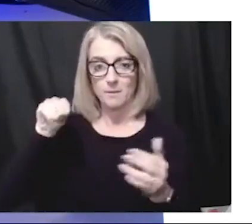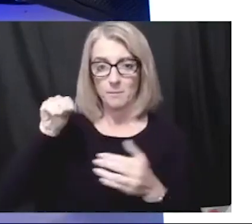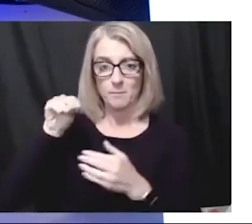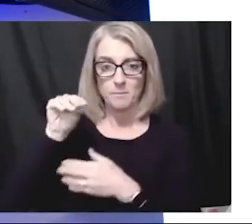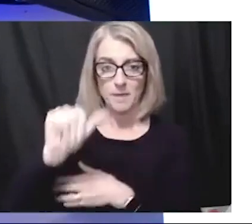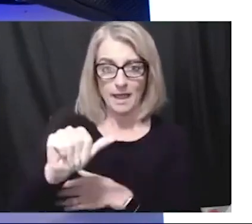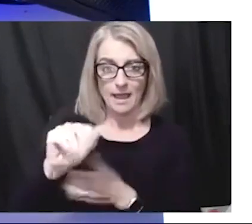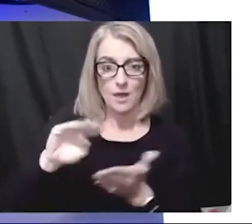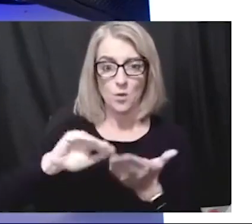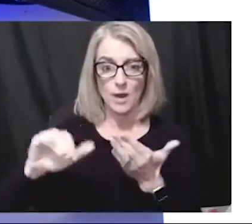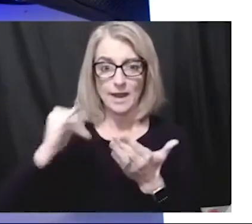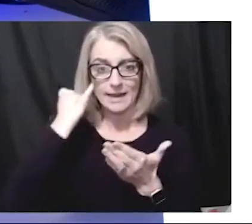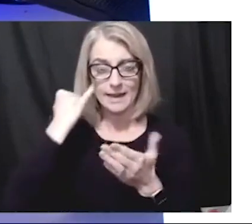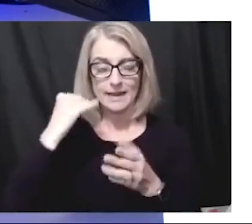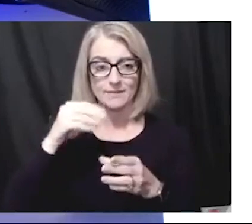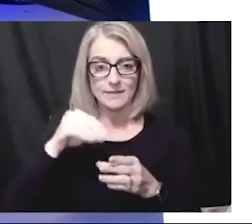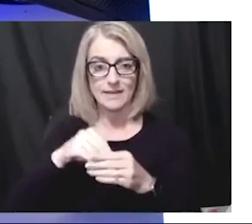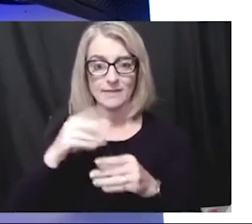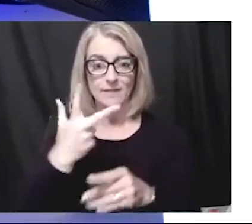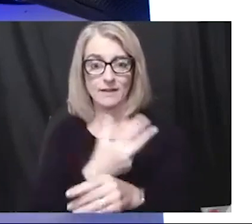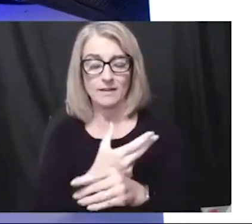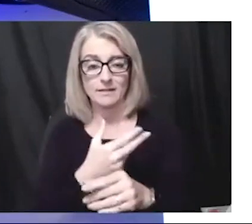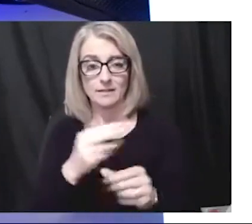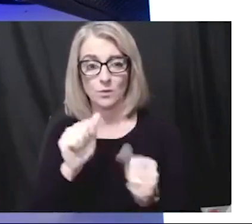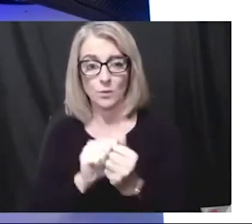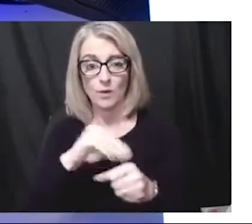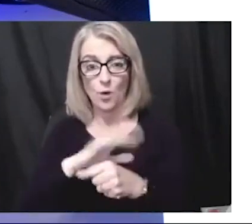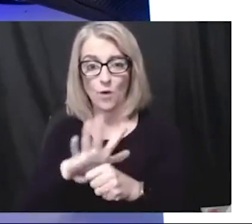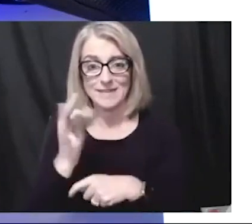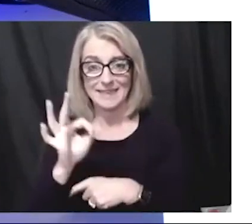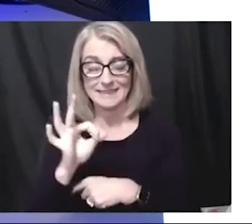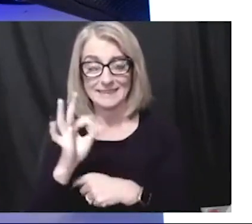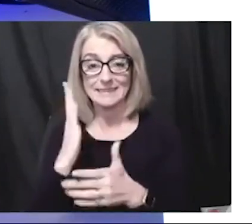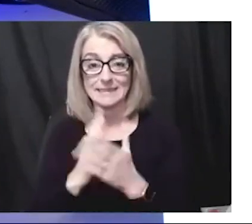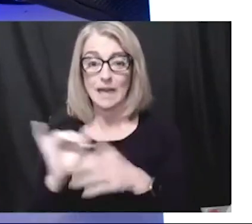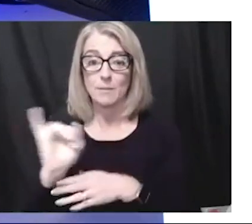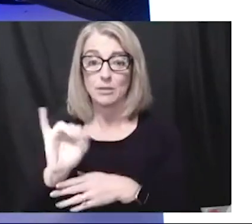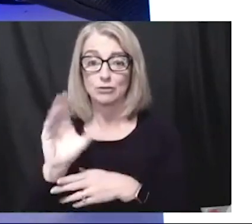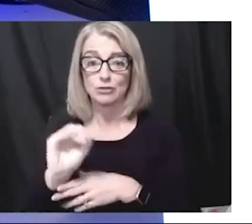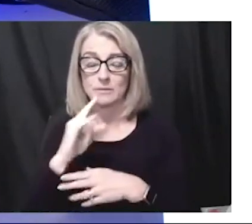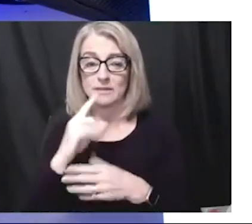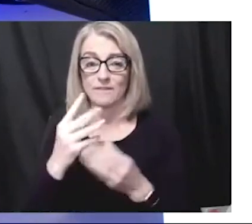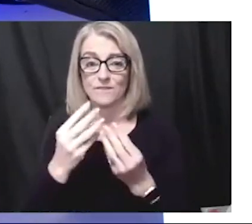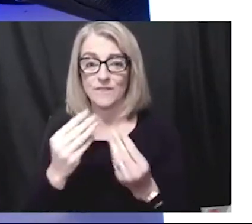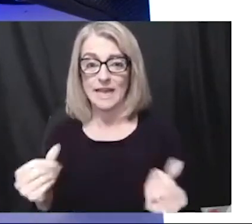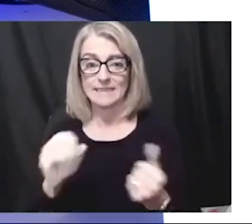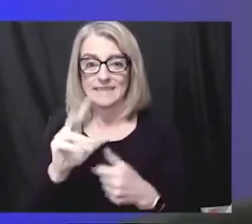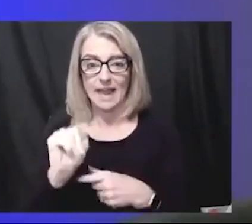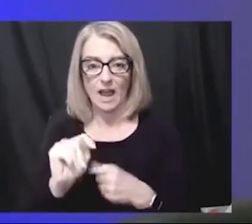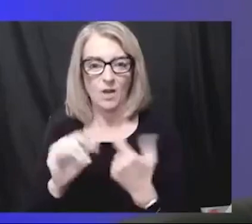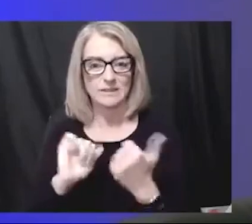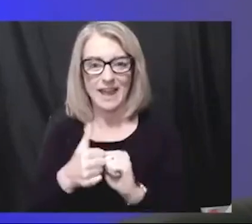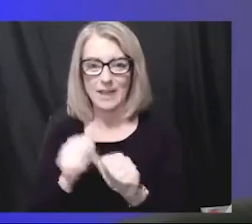they'd been hospitalized with COVID-19. Some different insurance companies have phased that out. Where are we with that? It really varies. Most